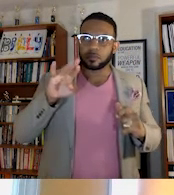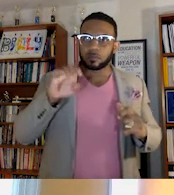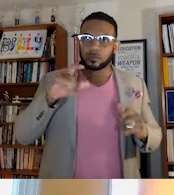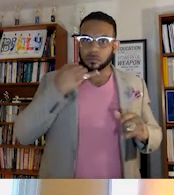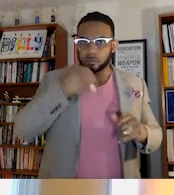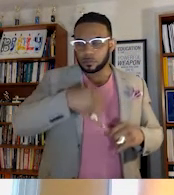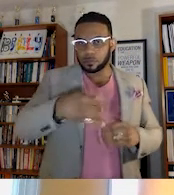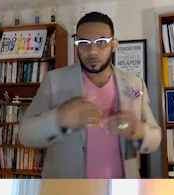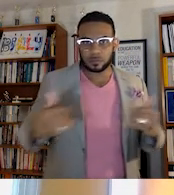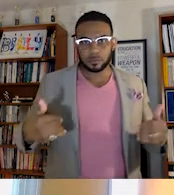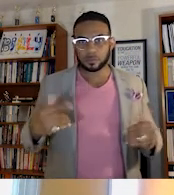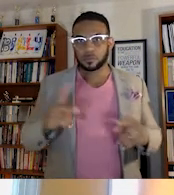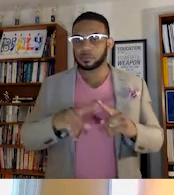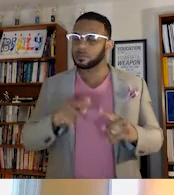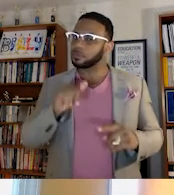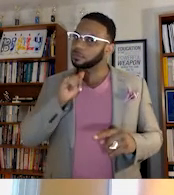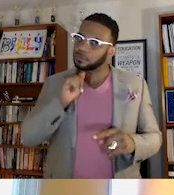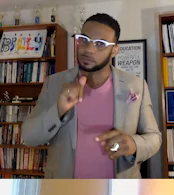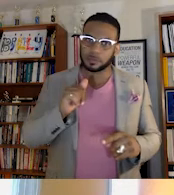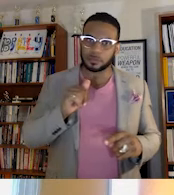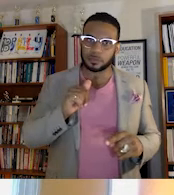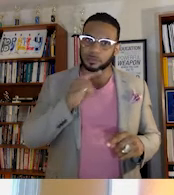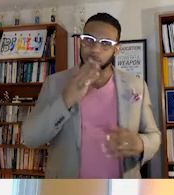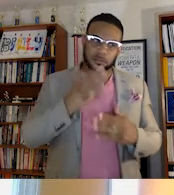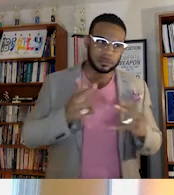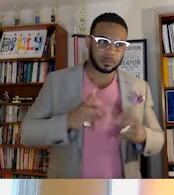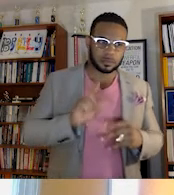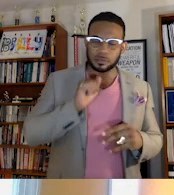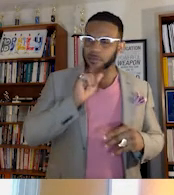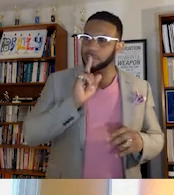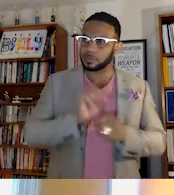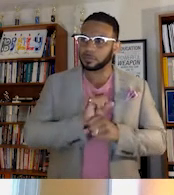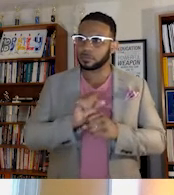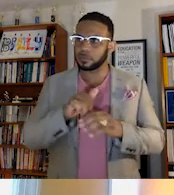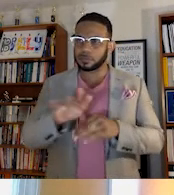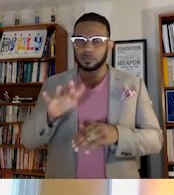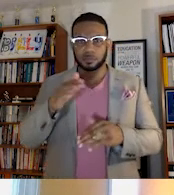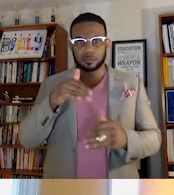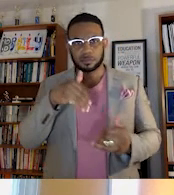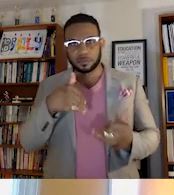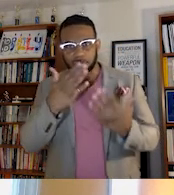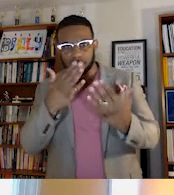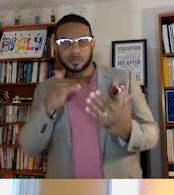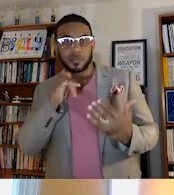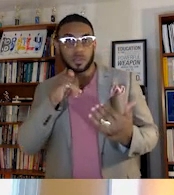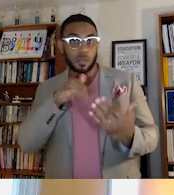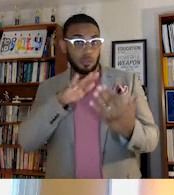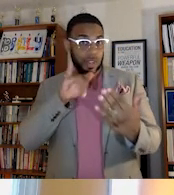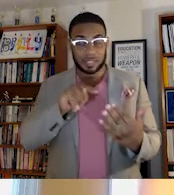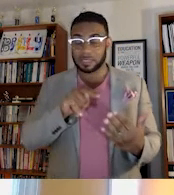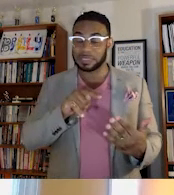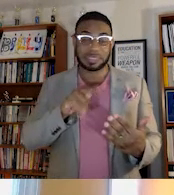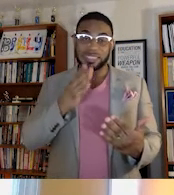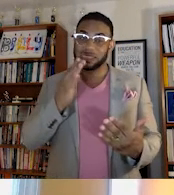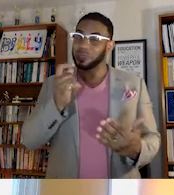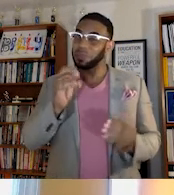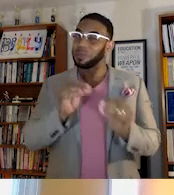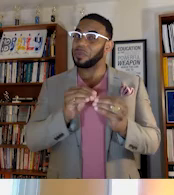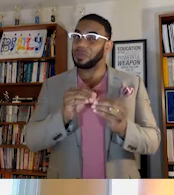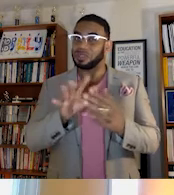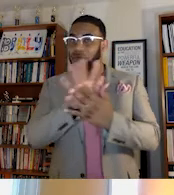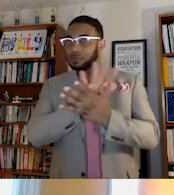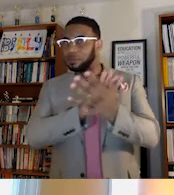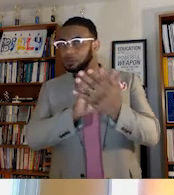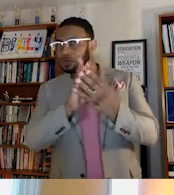divide, but it's not, there are some places where it's not really in your face. And so confronting it seems a little more